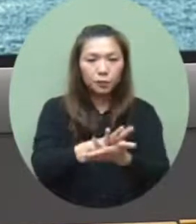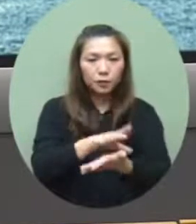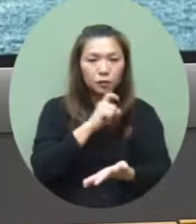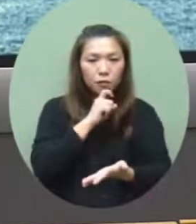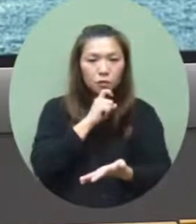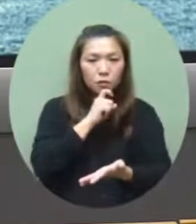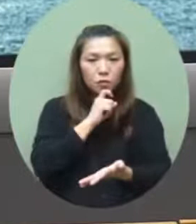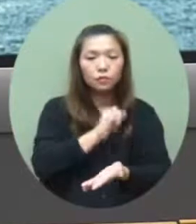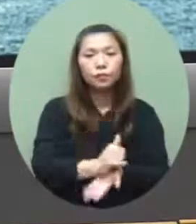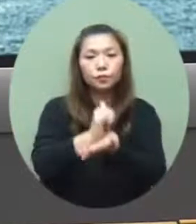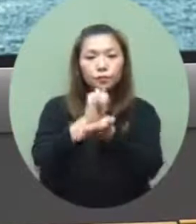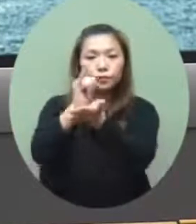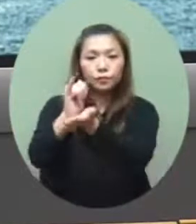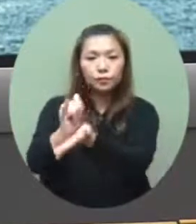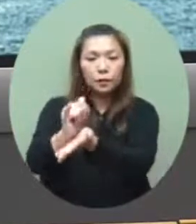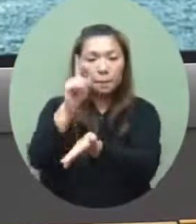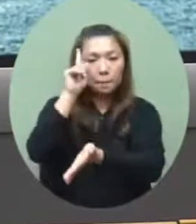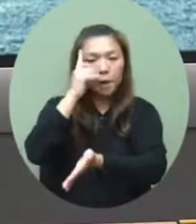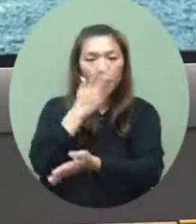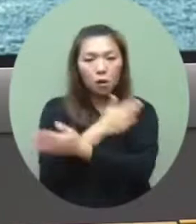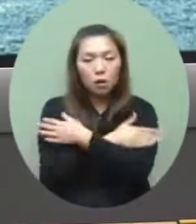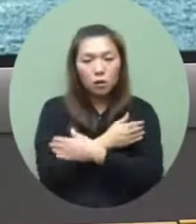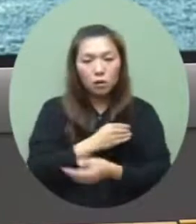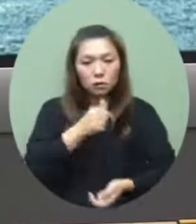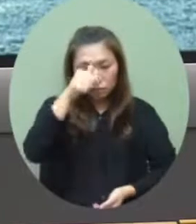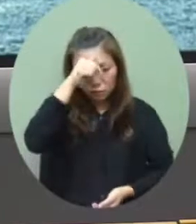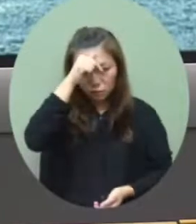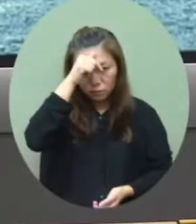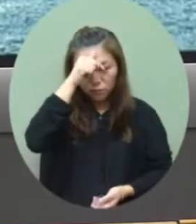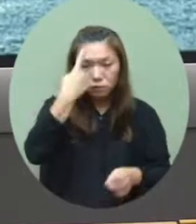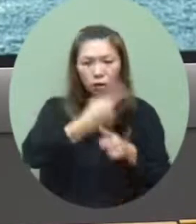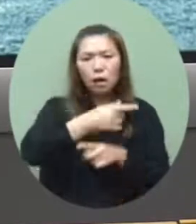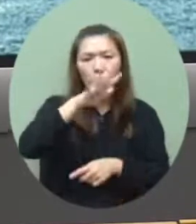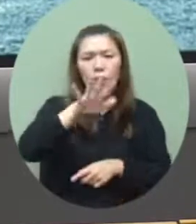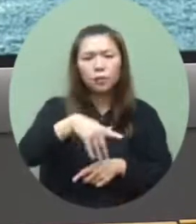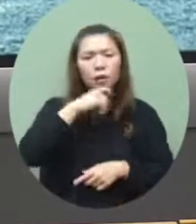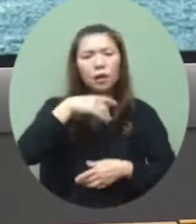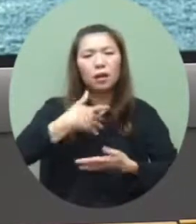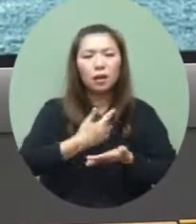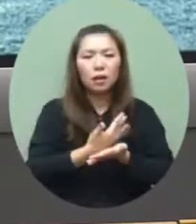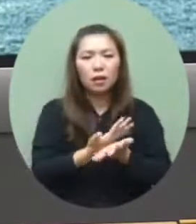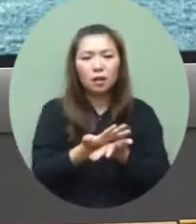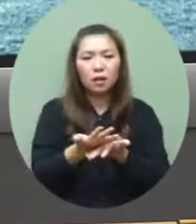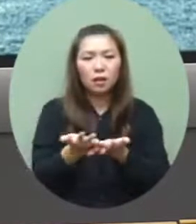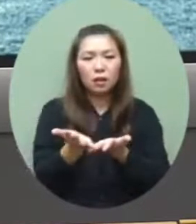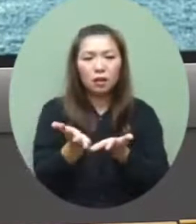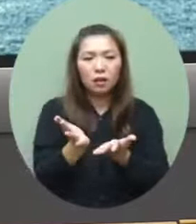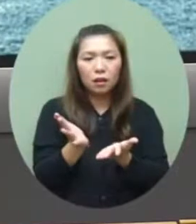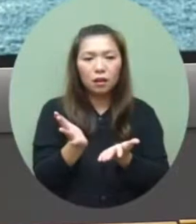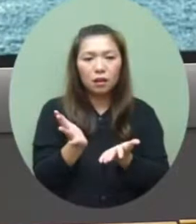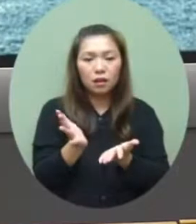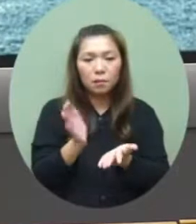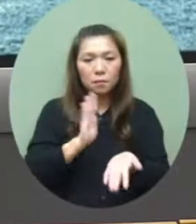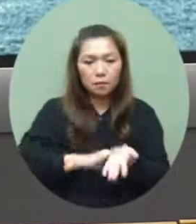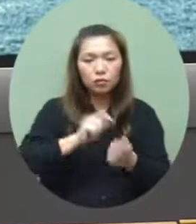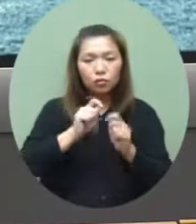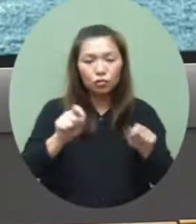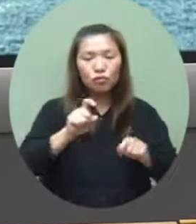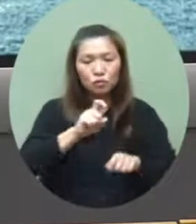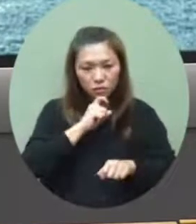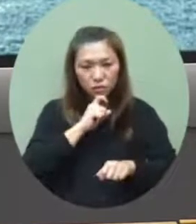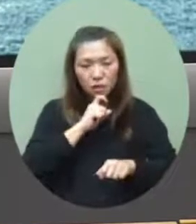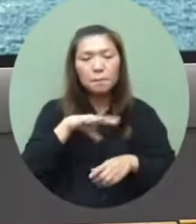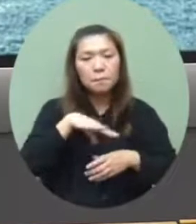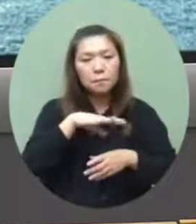On July 14th, he was confirmed positive, and he was admitted to Caritas Medical Center. He